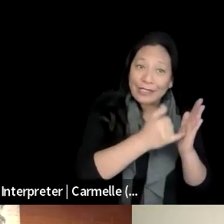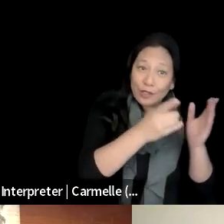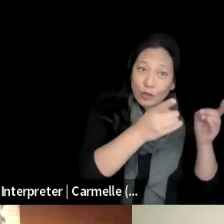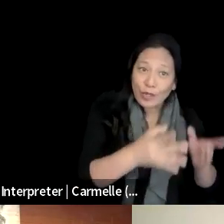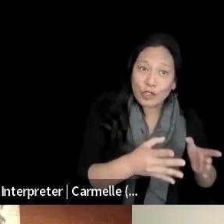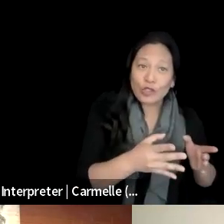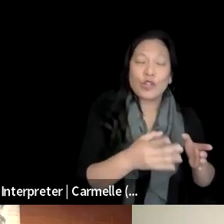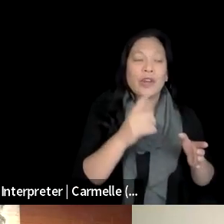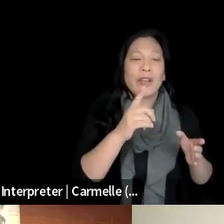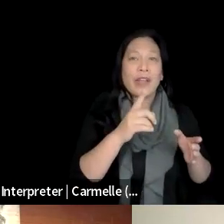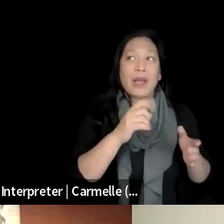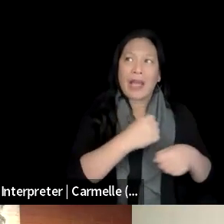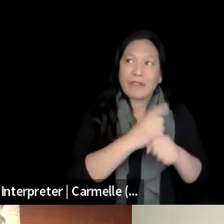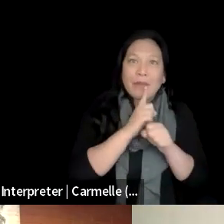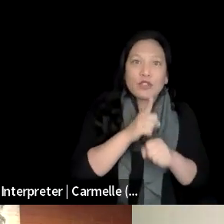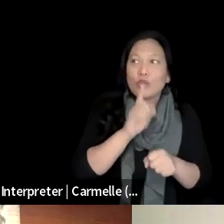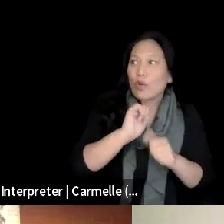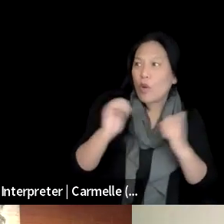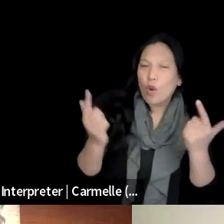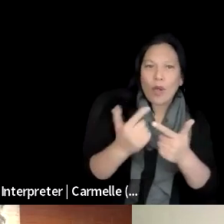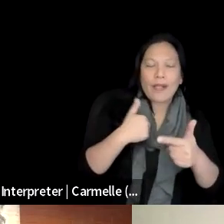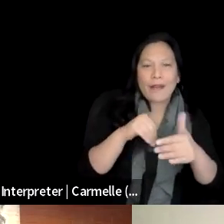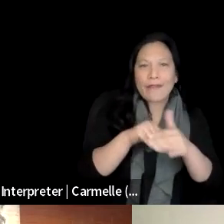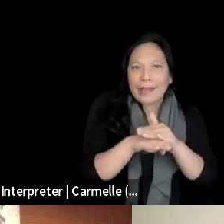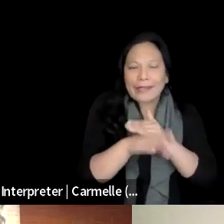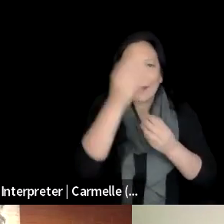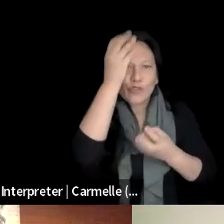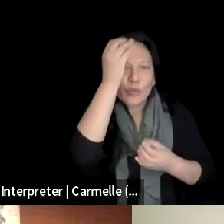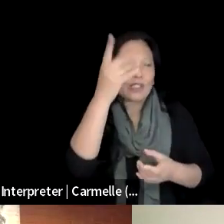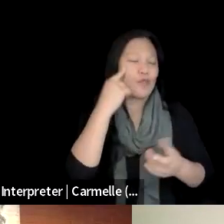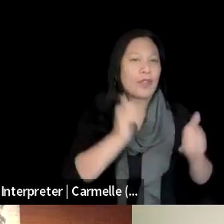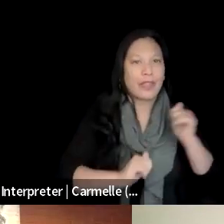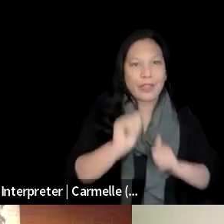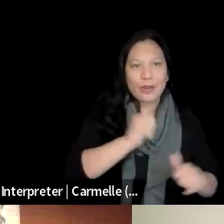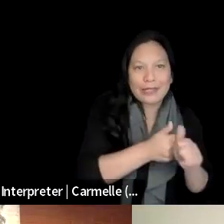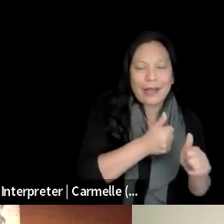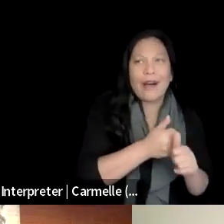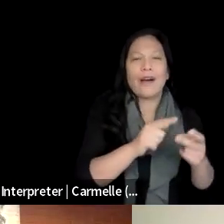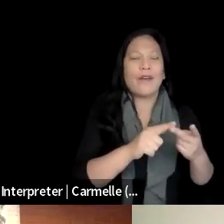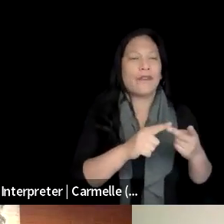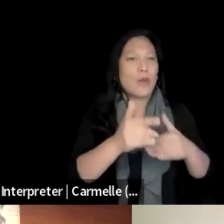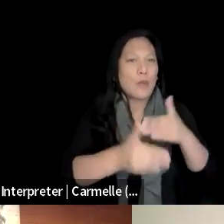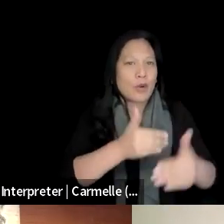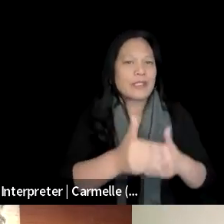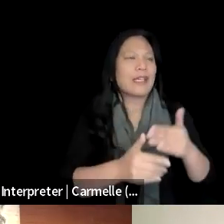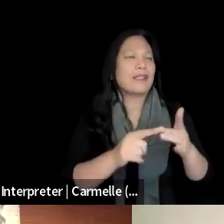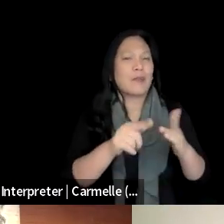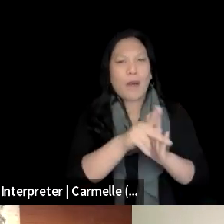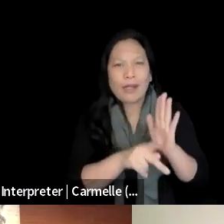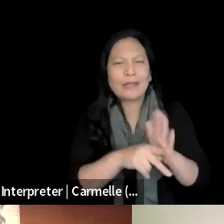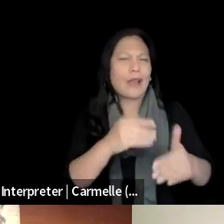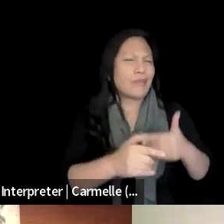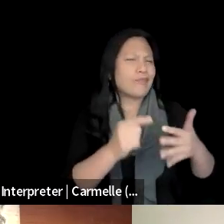has access to information about the theater and what's happening at the theater and those kinds of things. I think a lot of it for me grew out